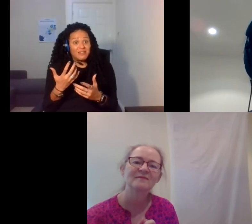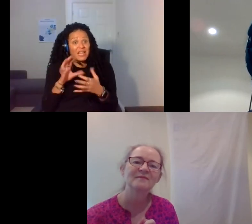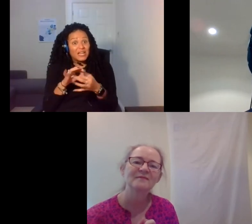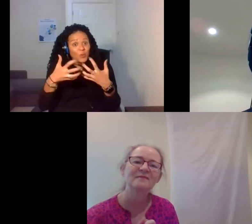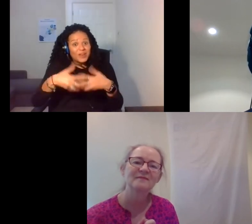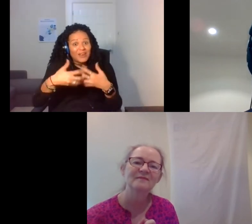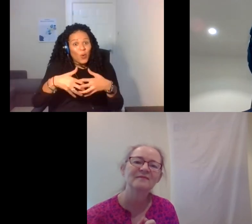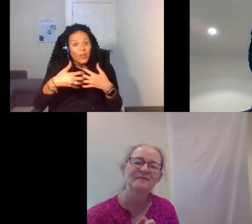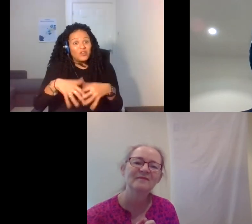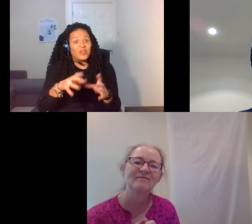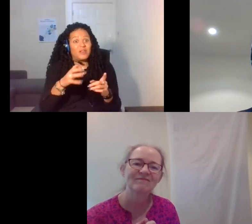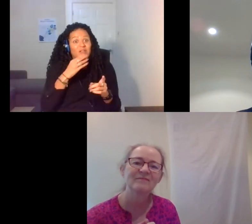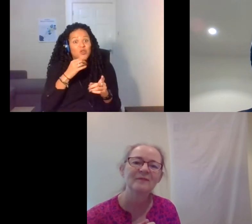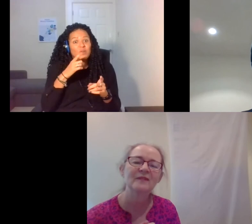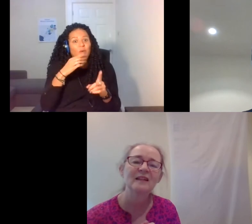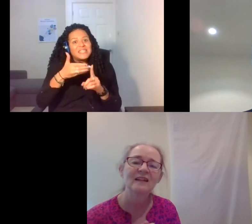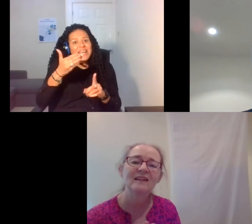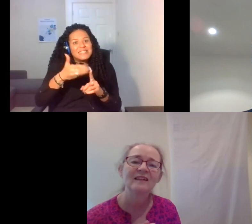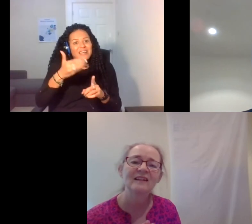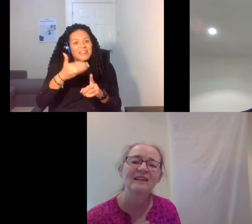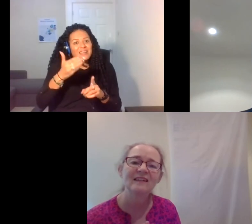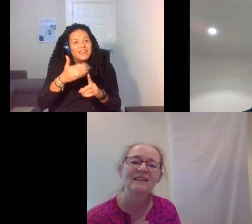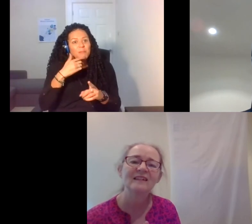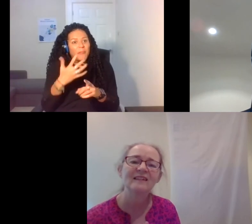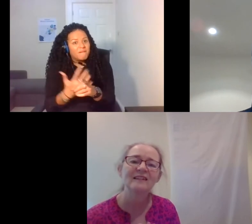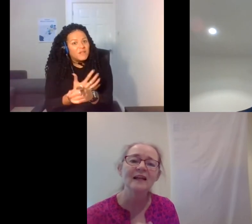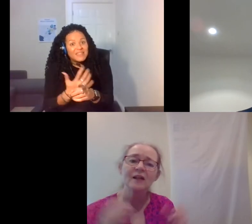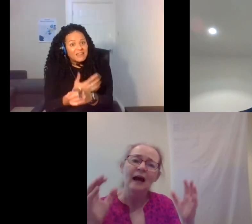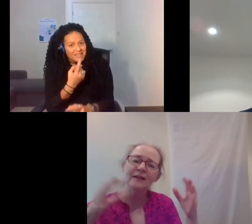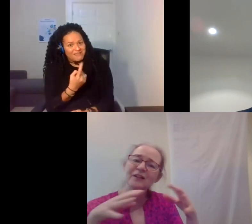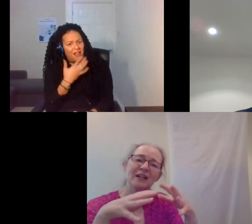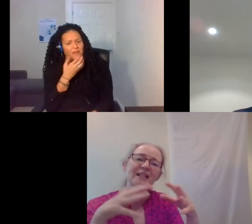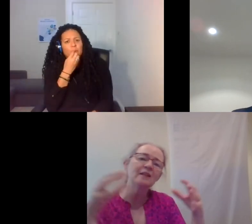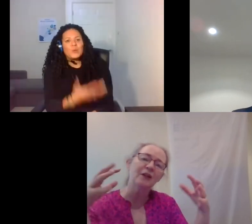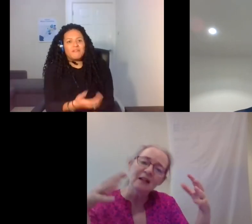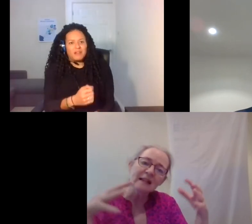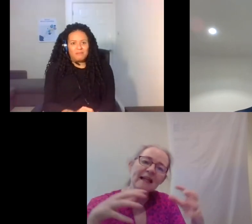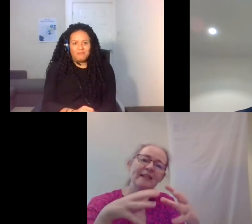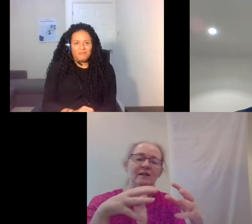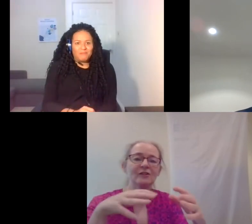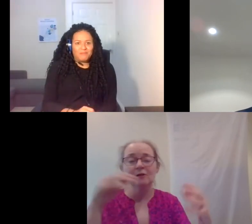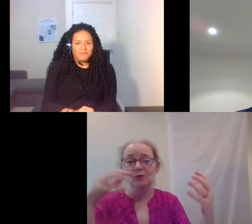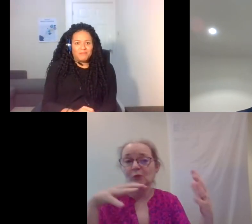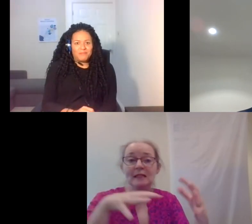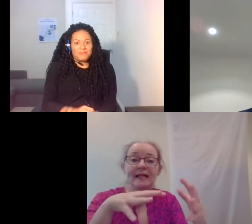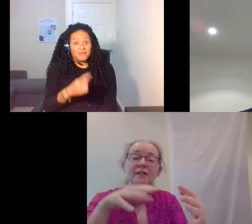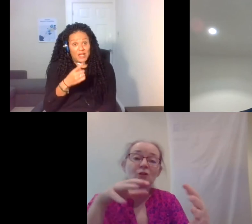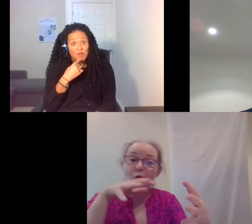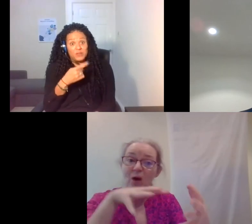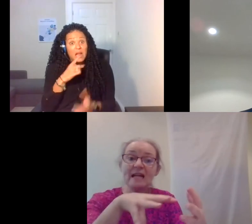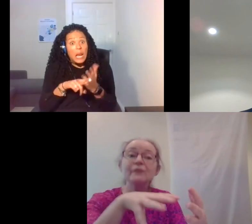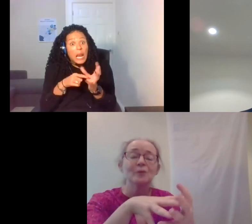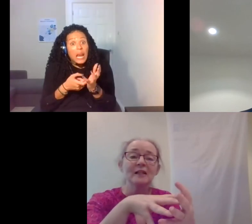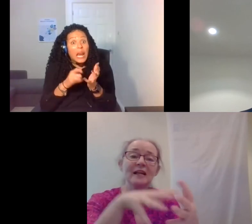for these sensors, the physics itself is absolutely beautiful. Yes, and this idea that lasers, and so light, so